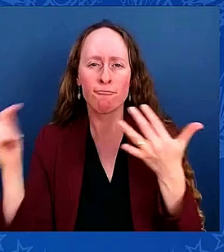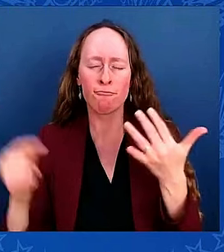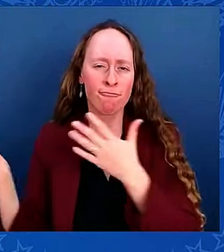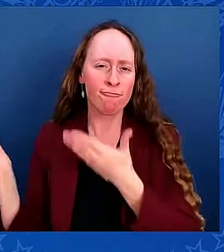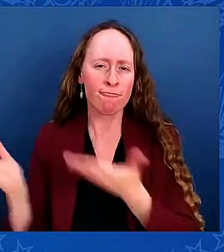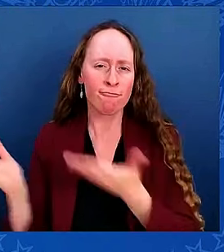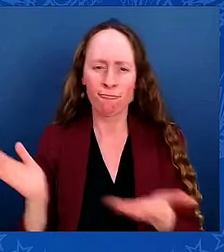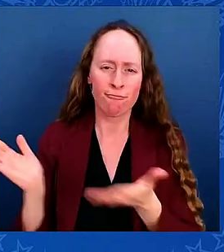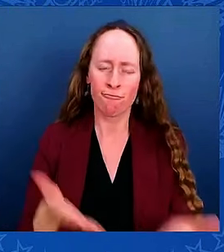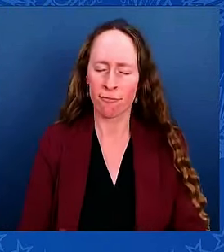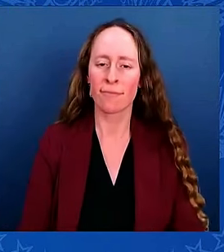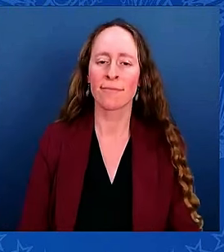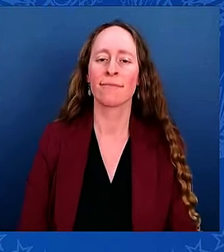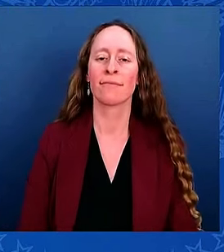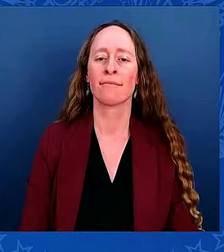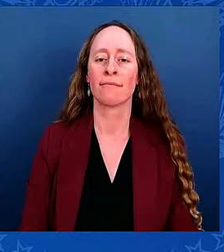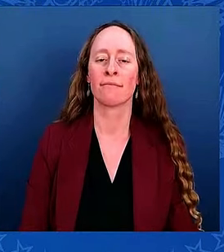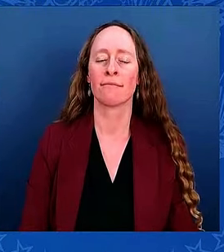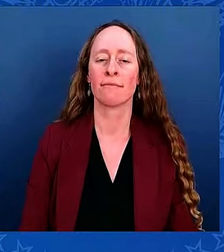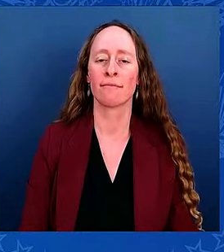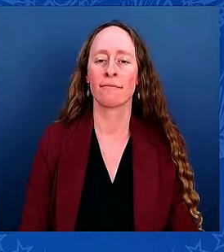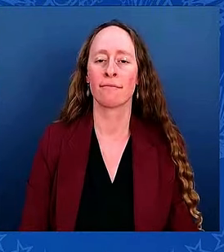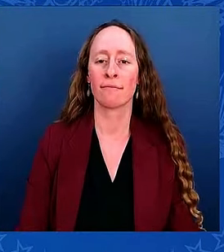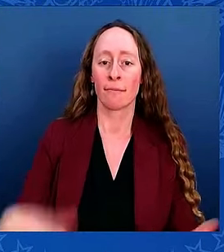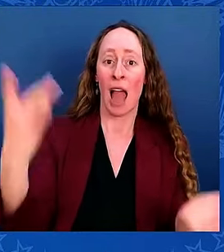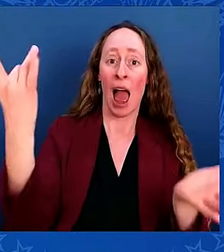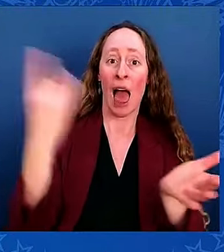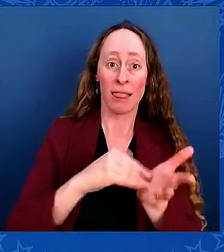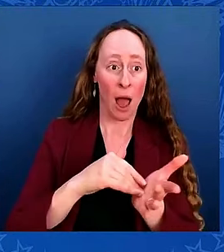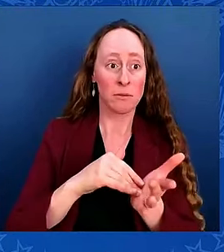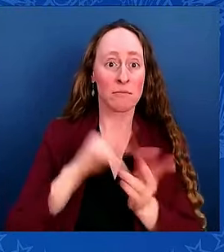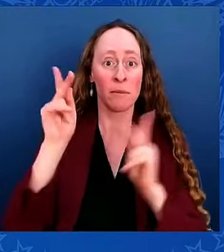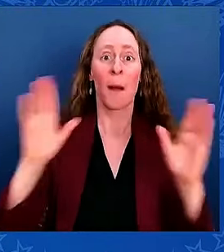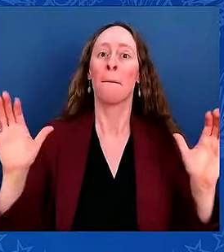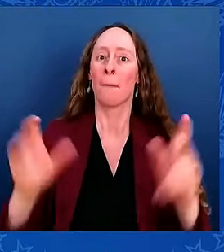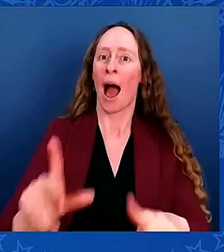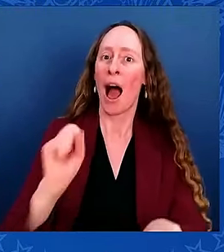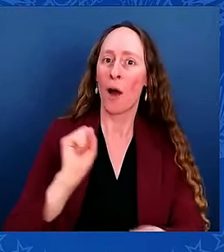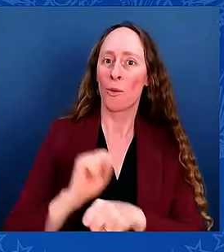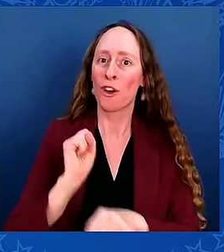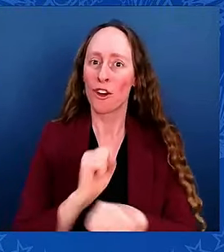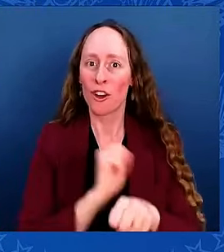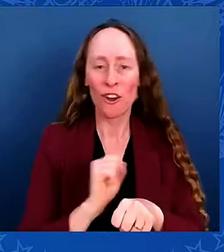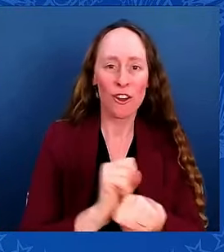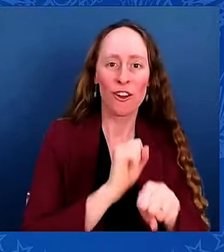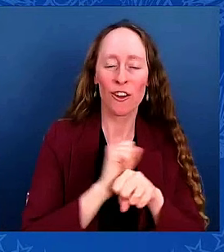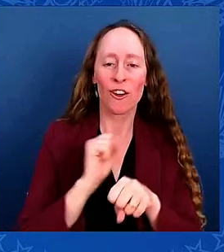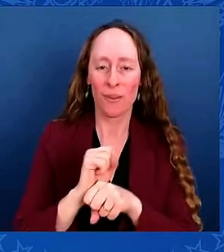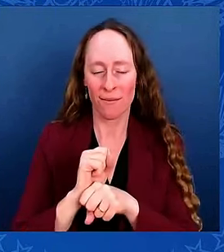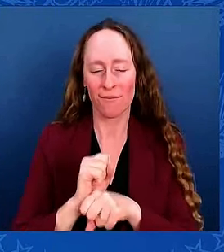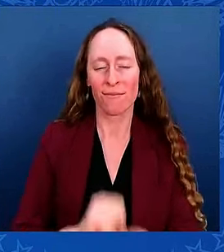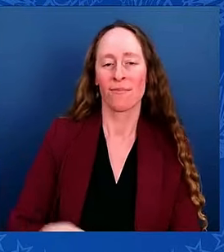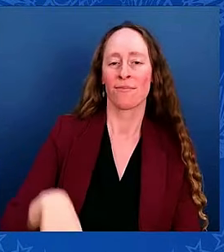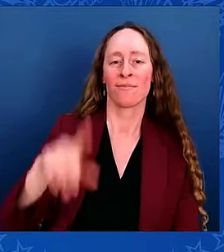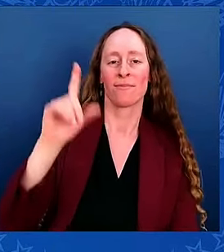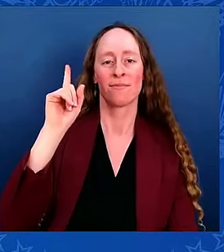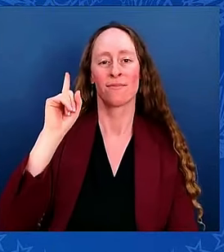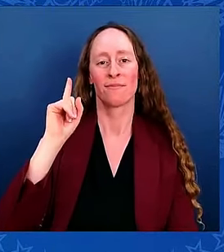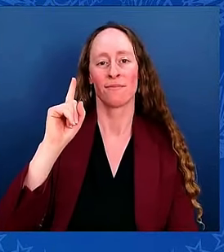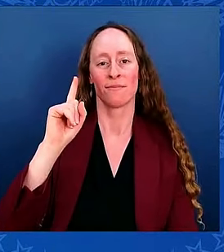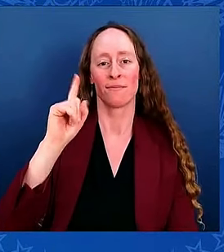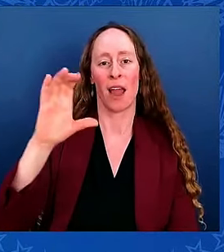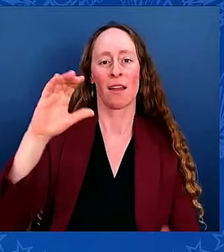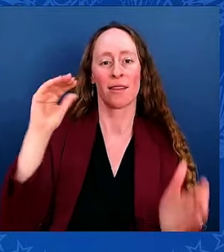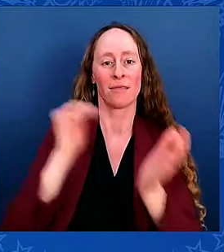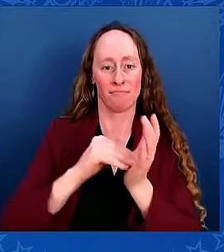Over 100,000 tons of cargo passed through this port again on a daily basis. But as I promised